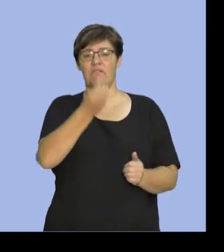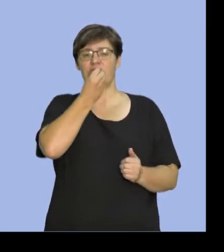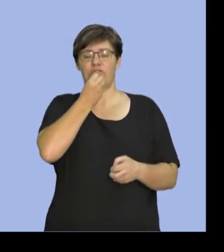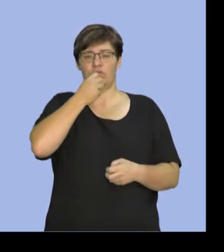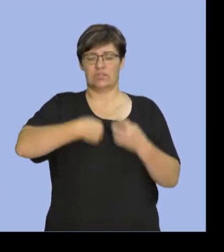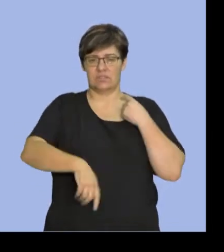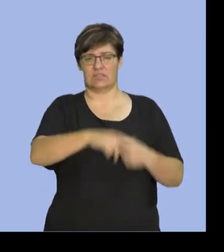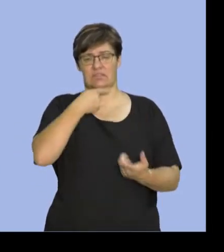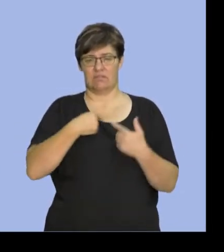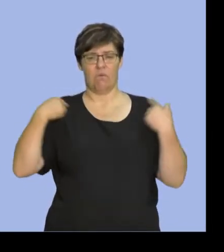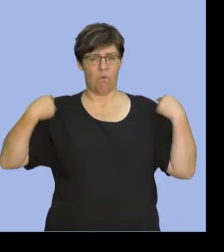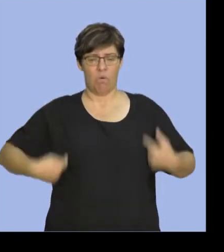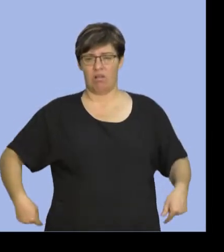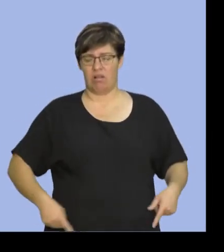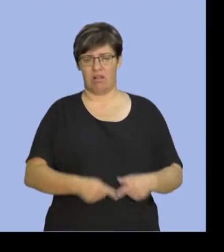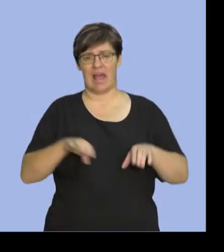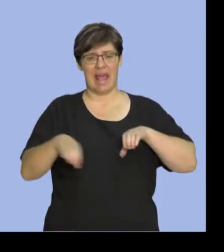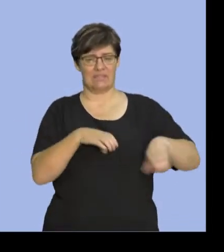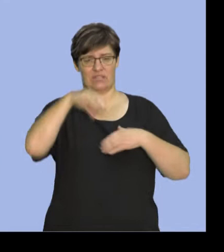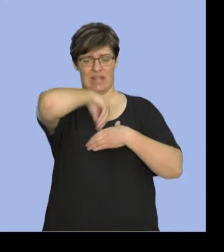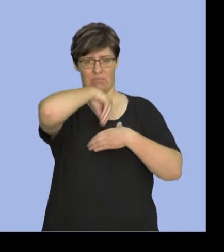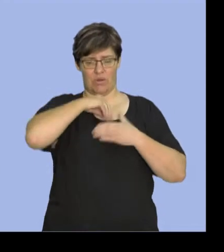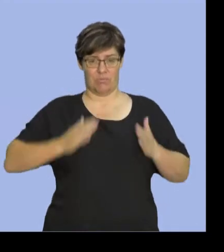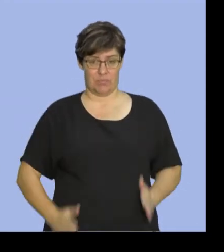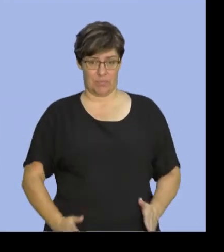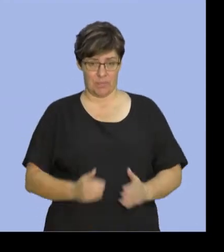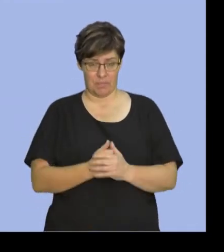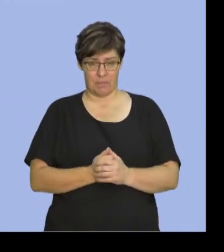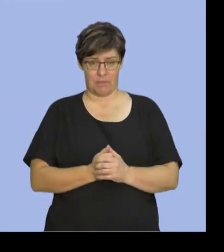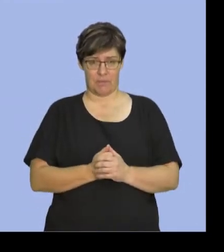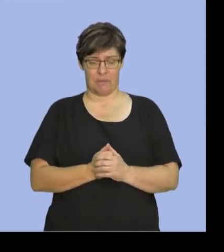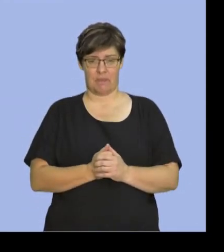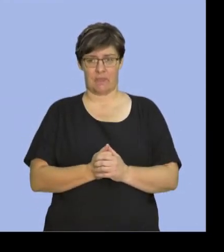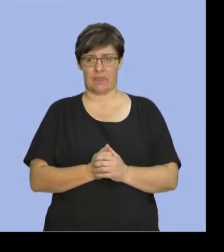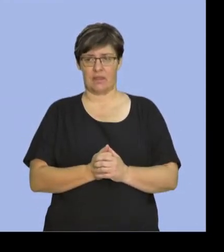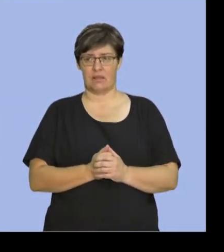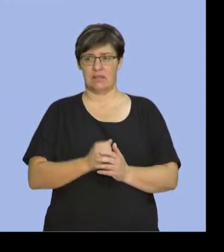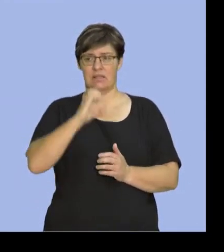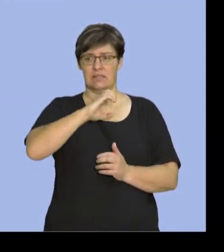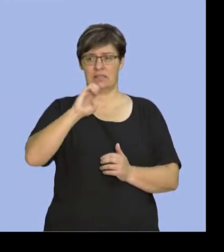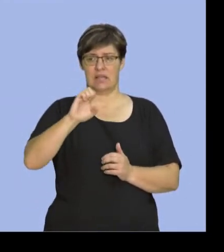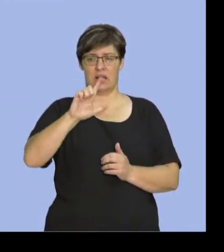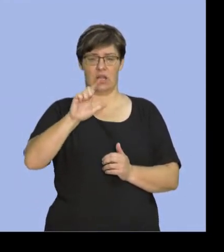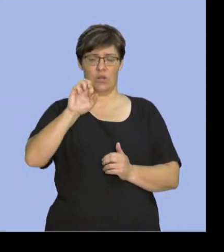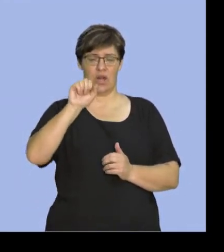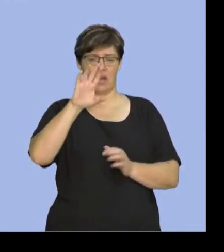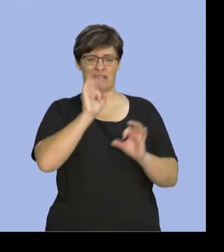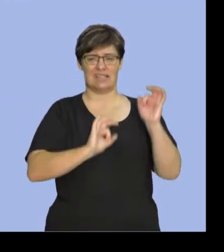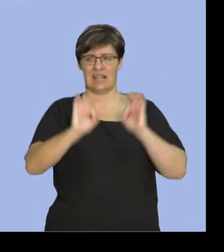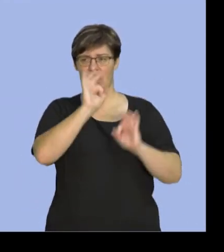that refers to all the activities that occur in the body, and cellular respiration as one of those